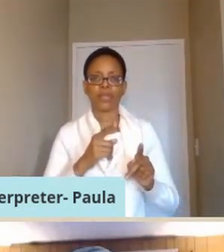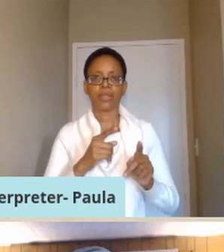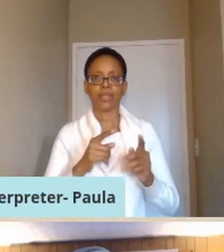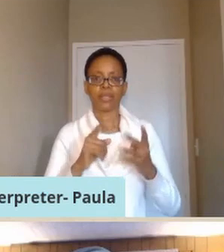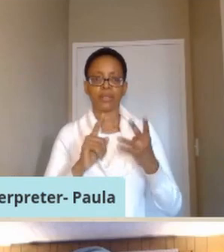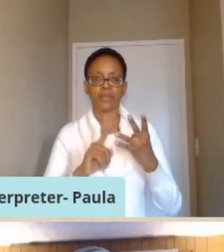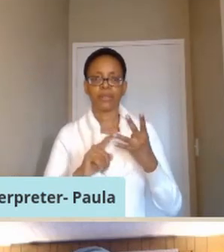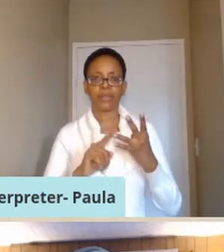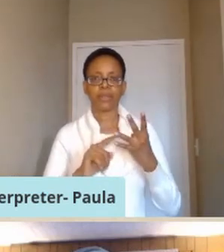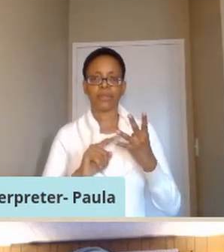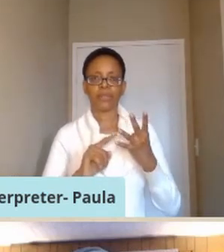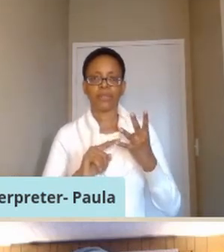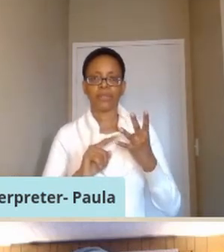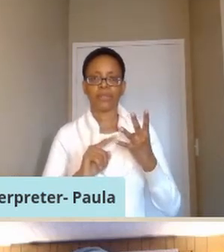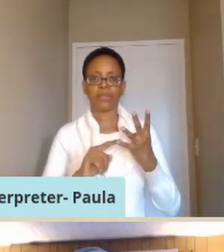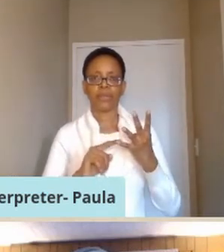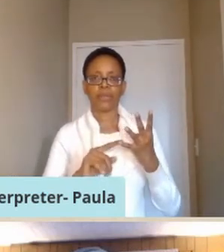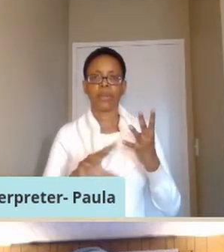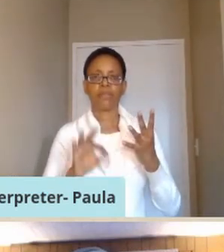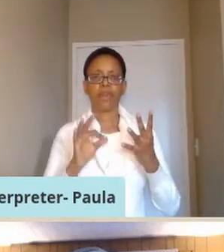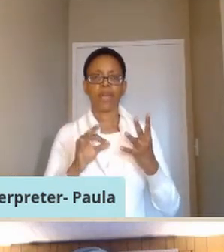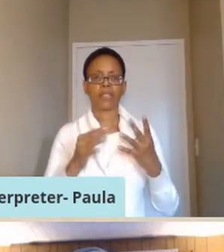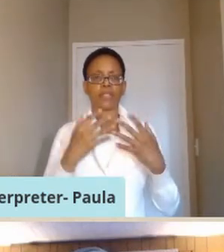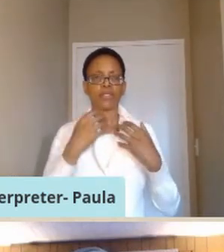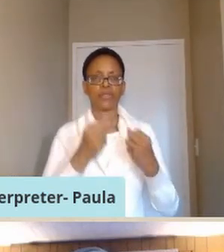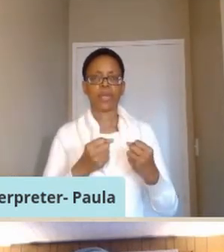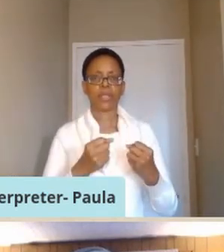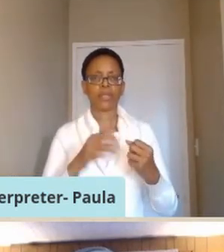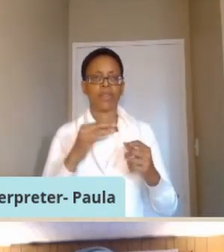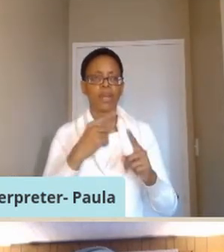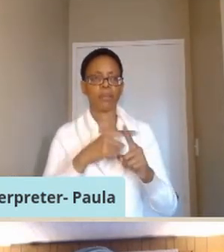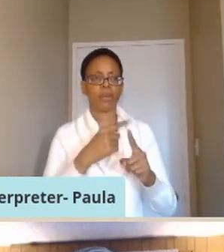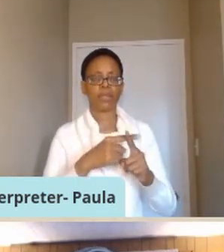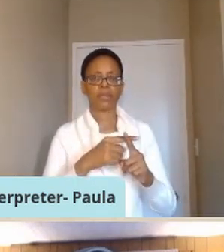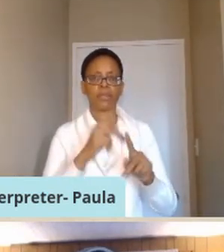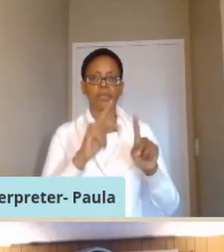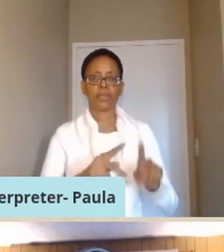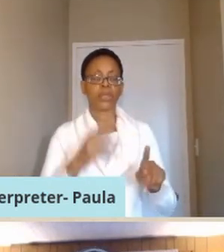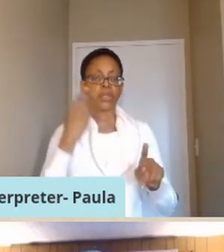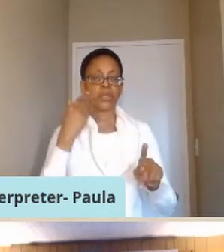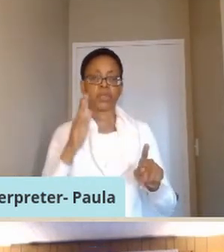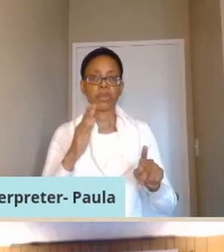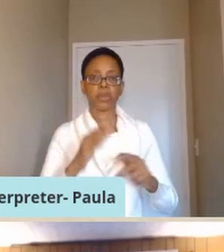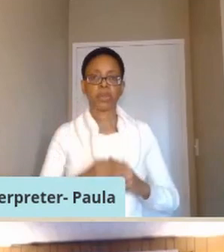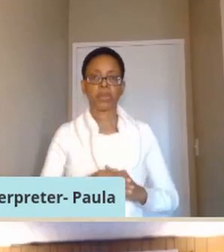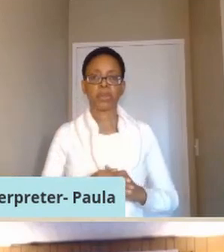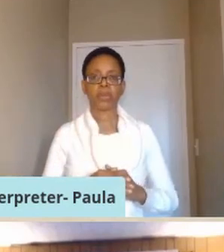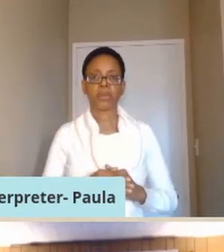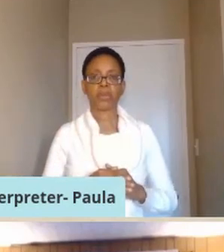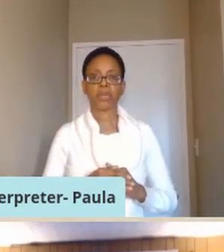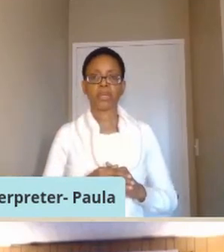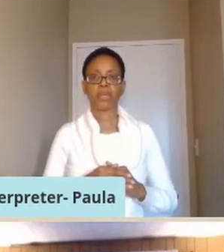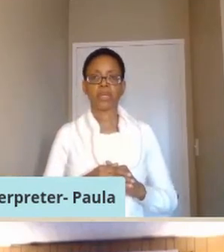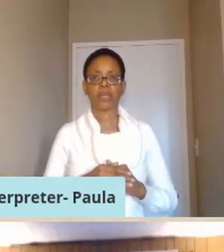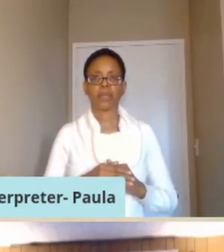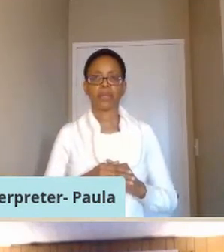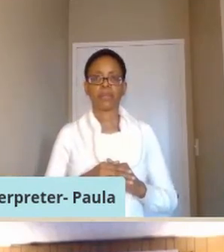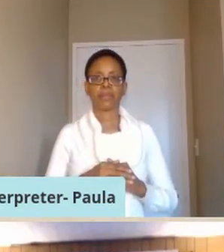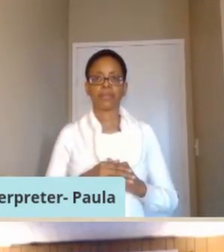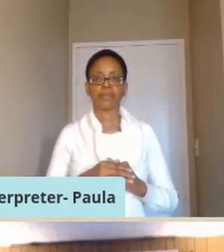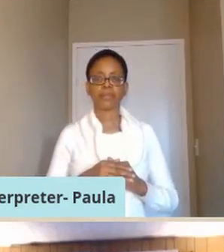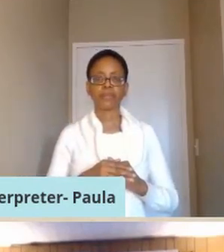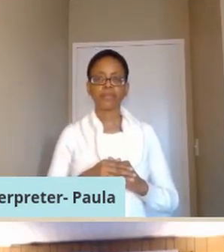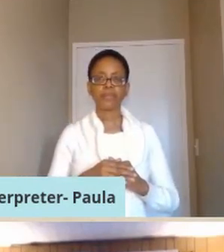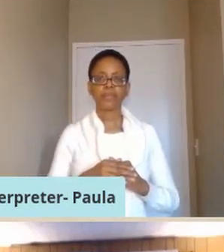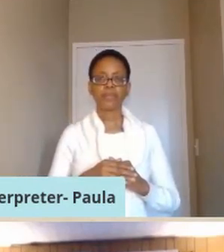and misused strength, which this is very important. It's well known that in Islamic theological framework that Allah burdens no